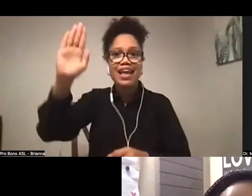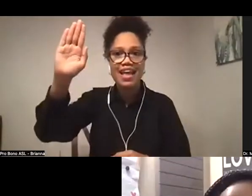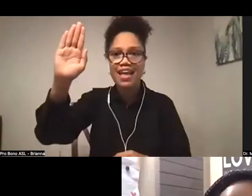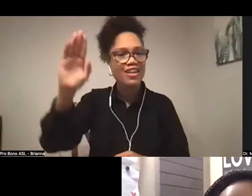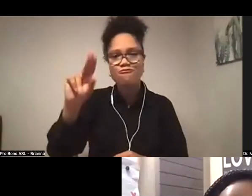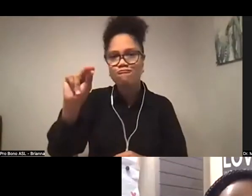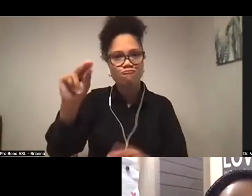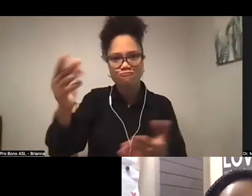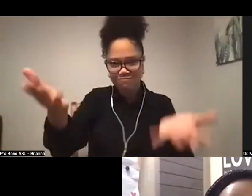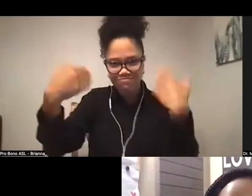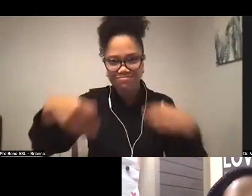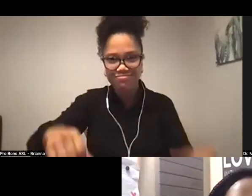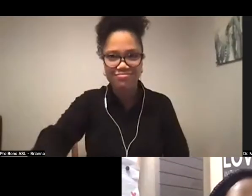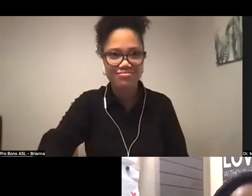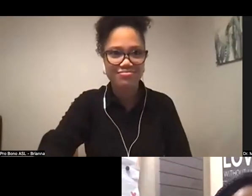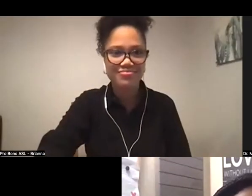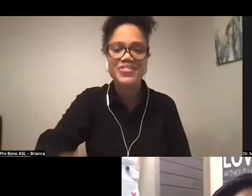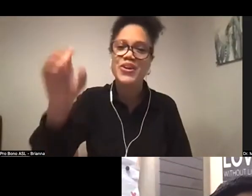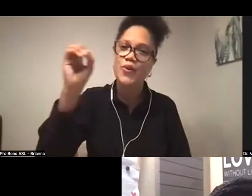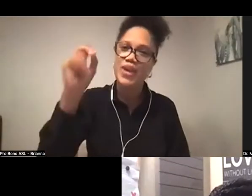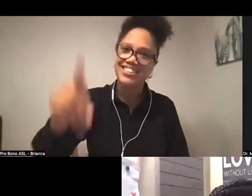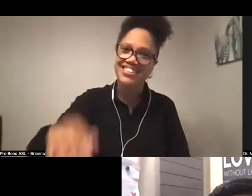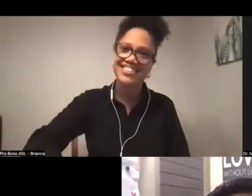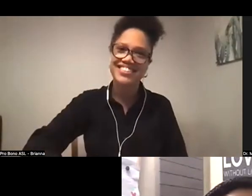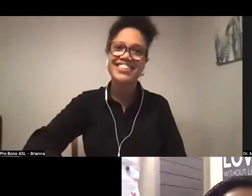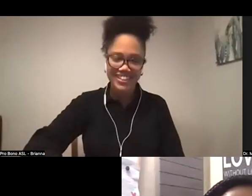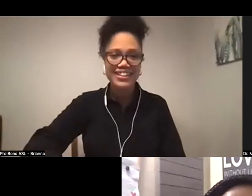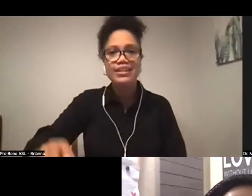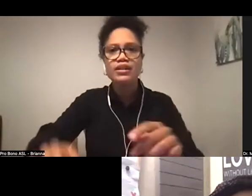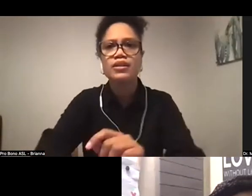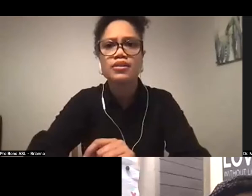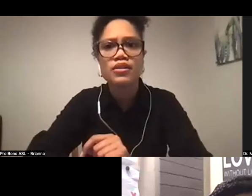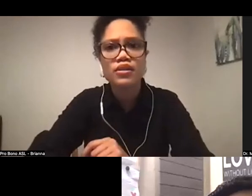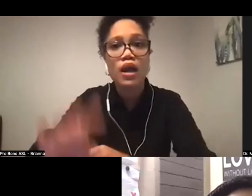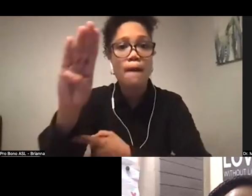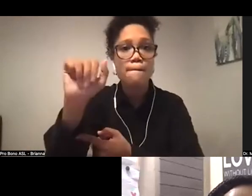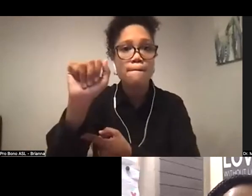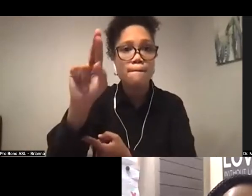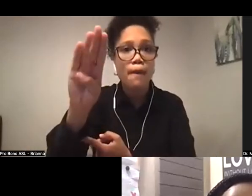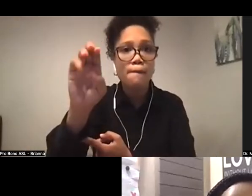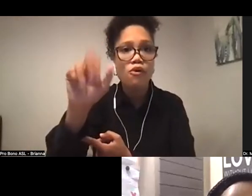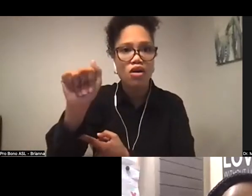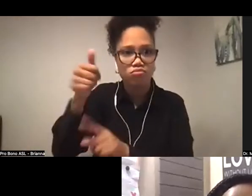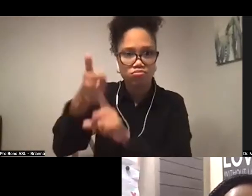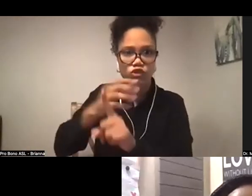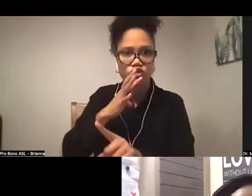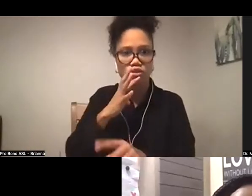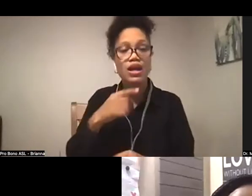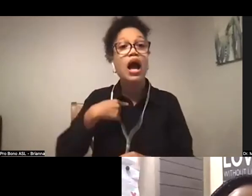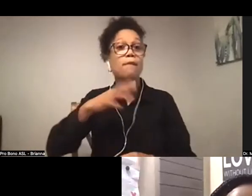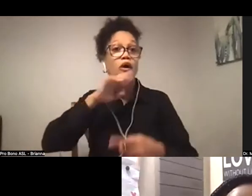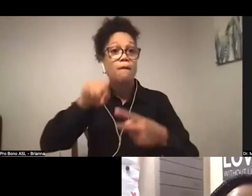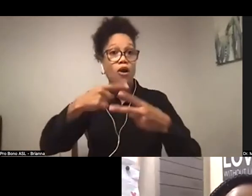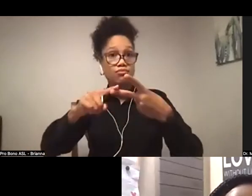on in it. Okay, so I'll start with received love. So I'm a teacher here